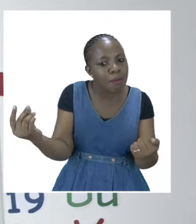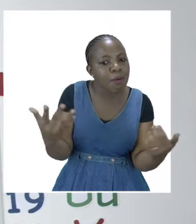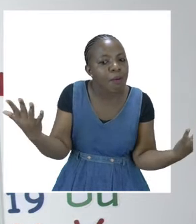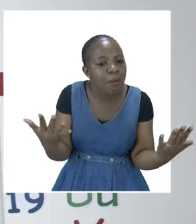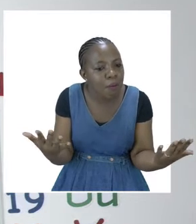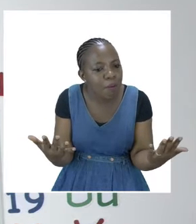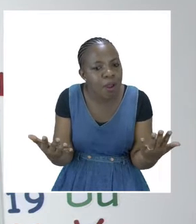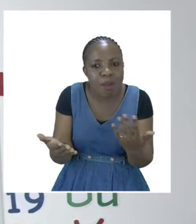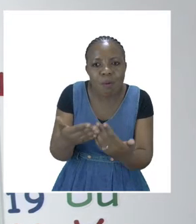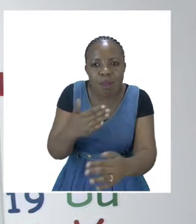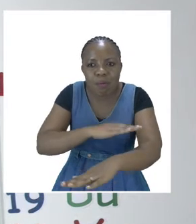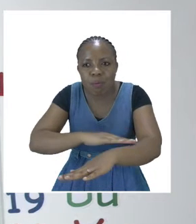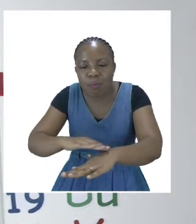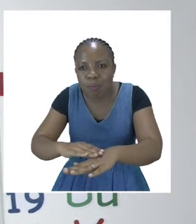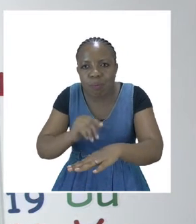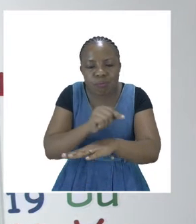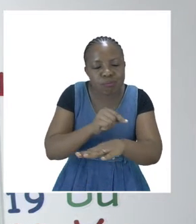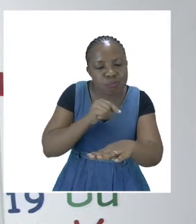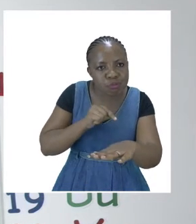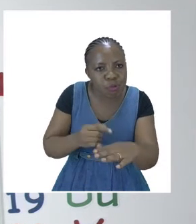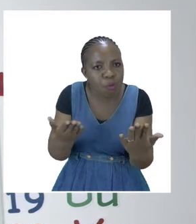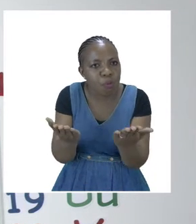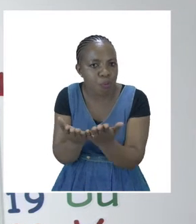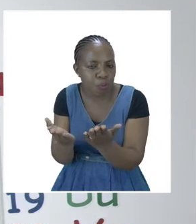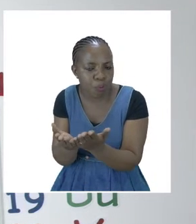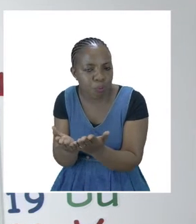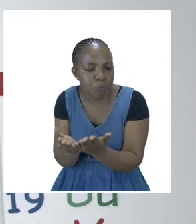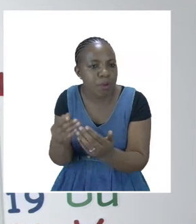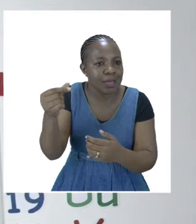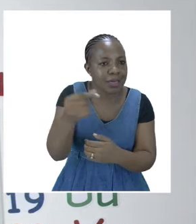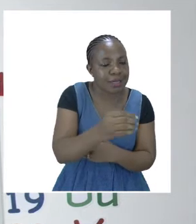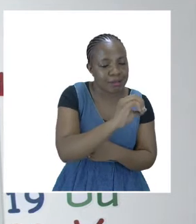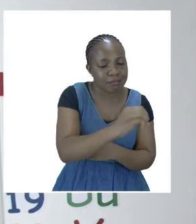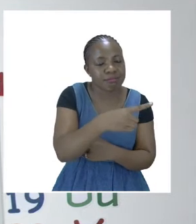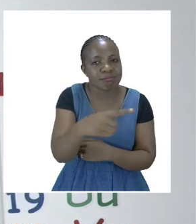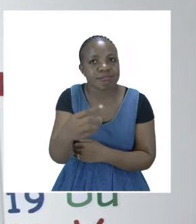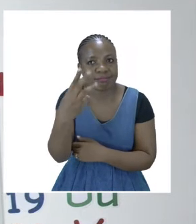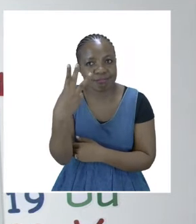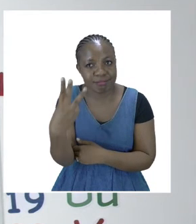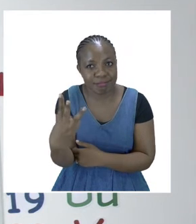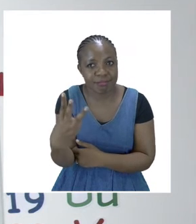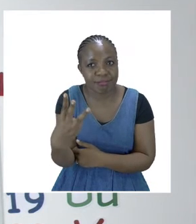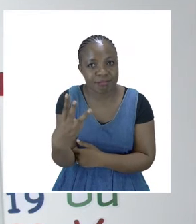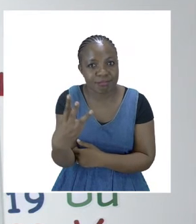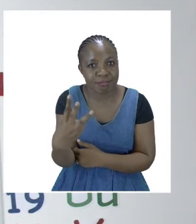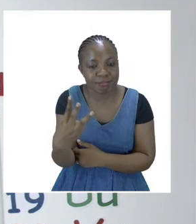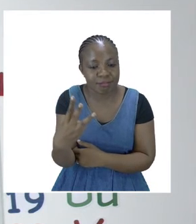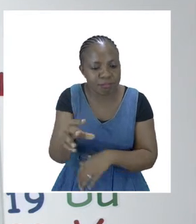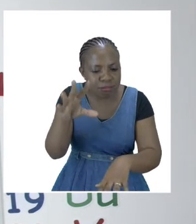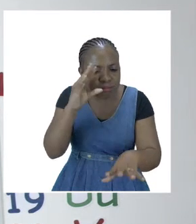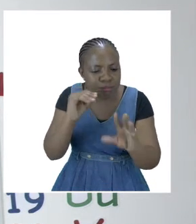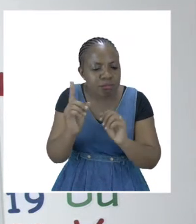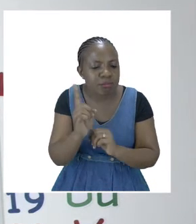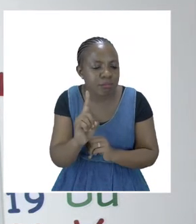to Thursday for pre-primary up until grade 3. The lessons are for listening